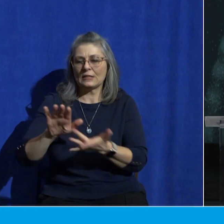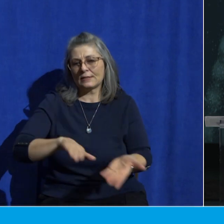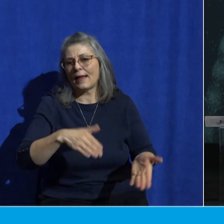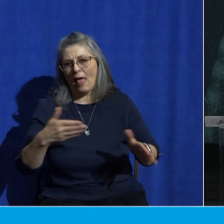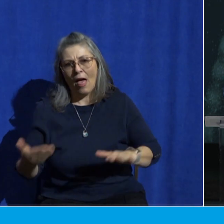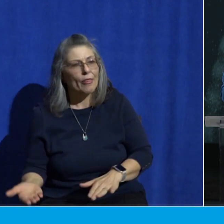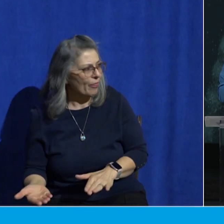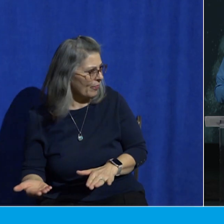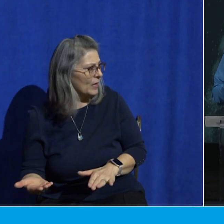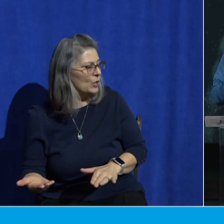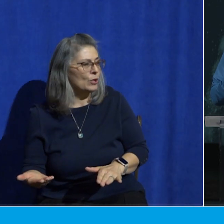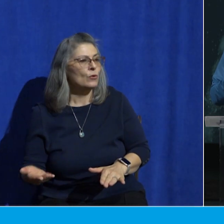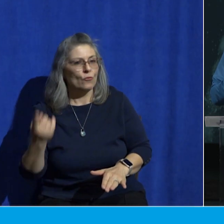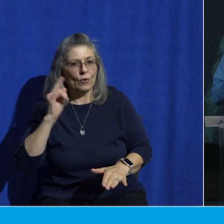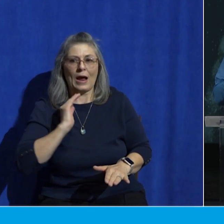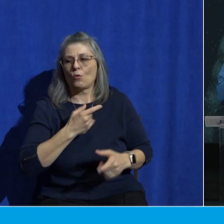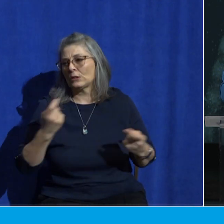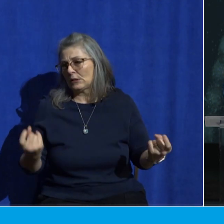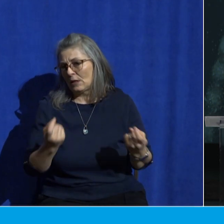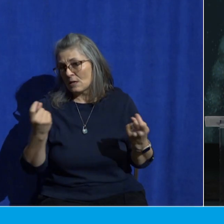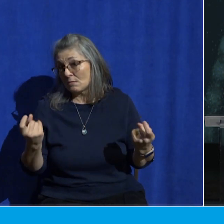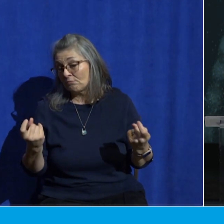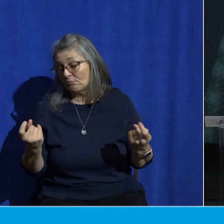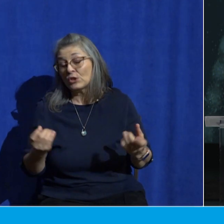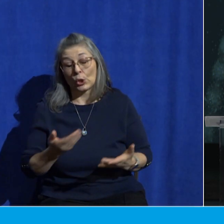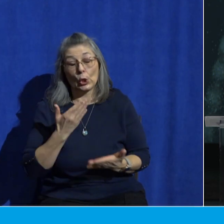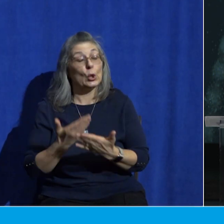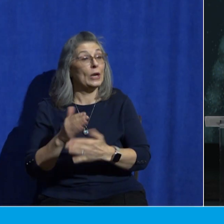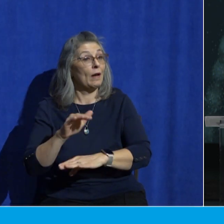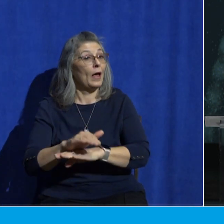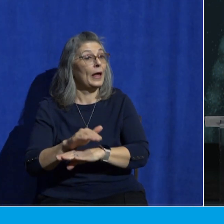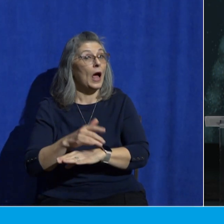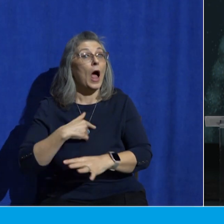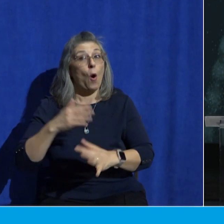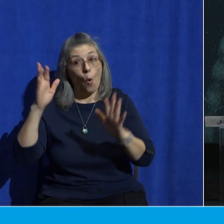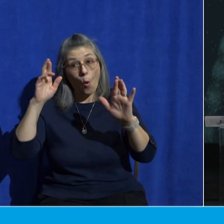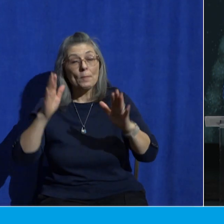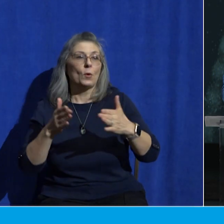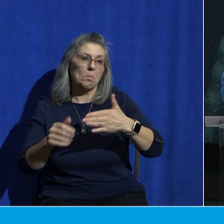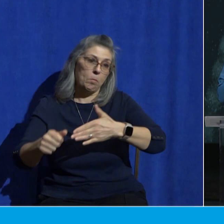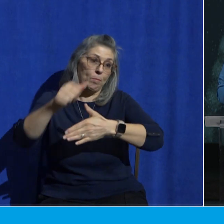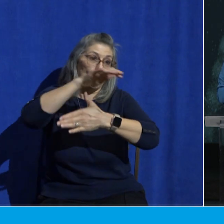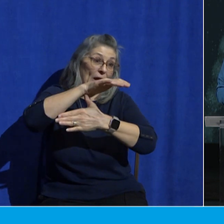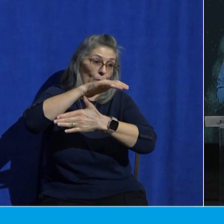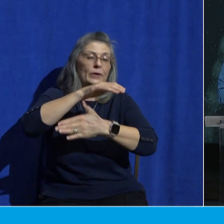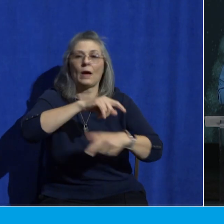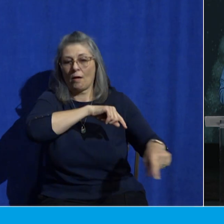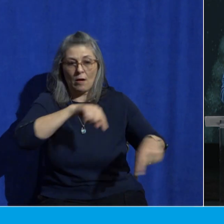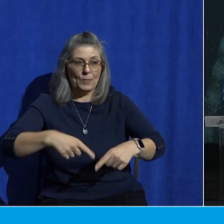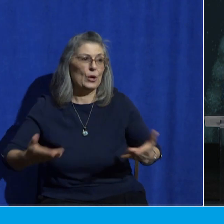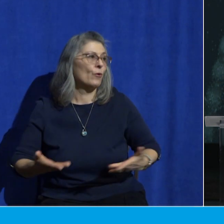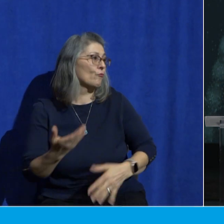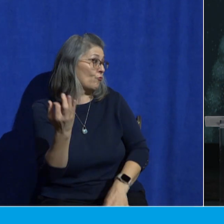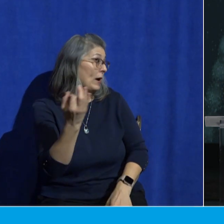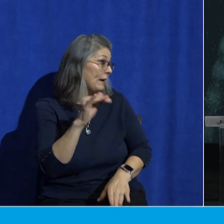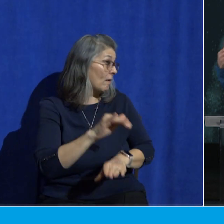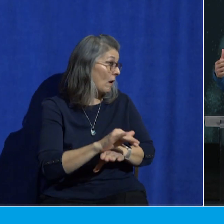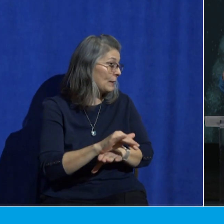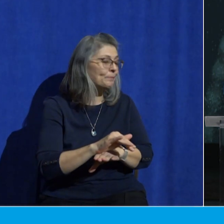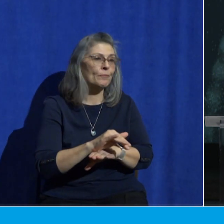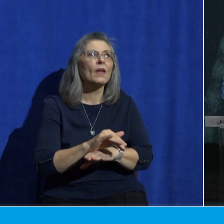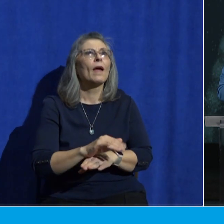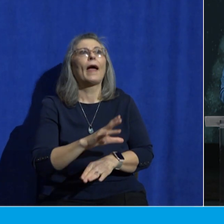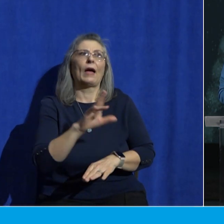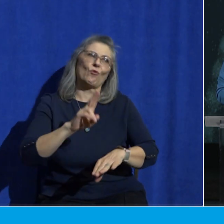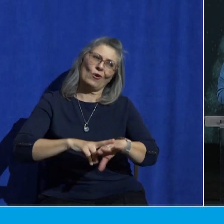a really special night. I encourage you to prioritize being here on Friday night. And then, of course,